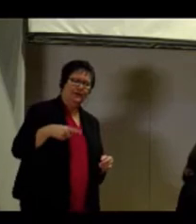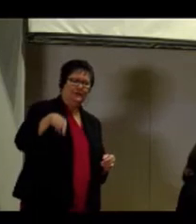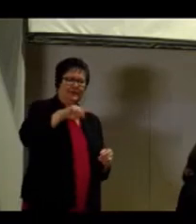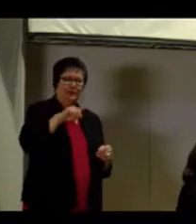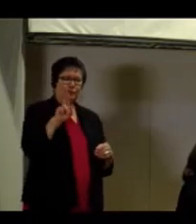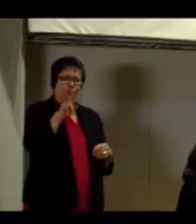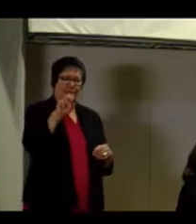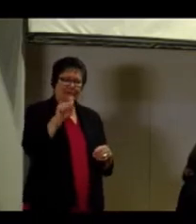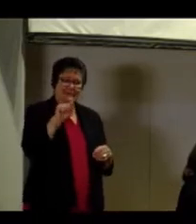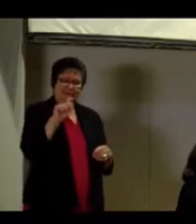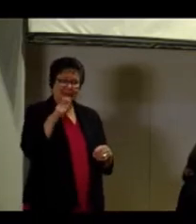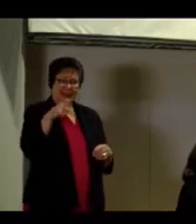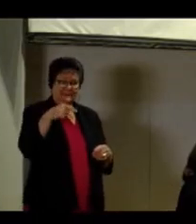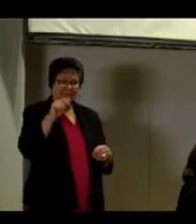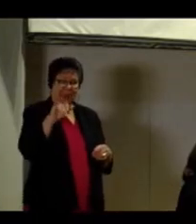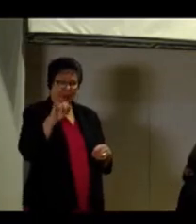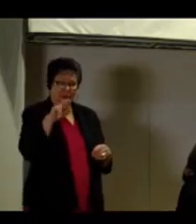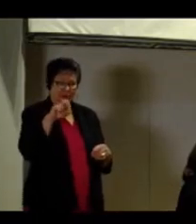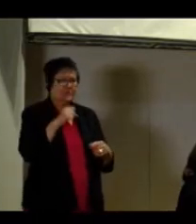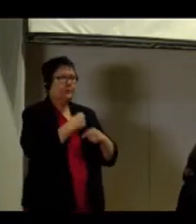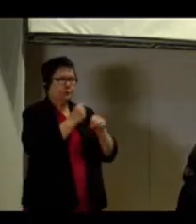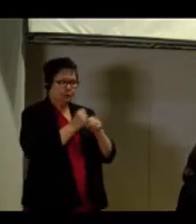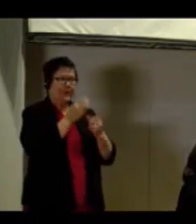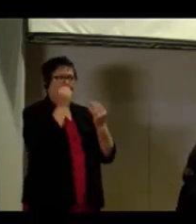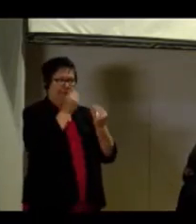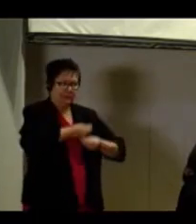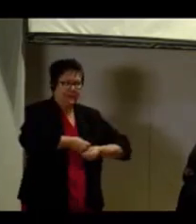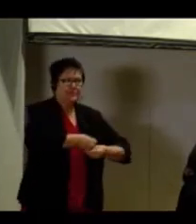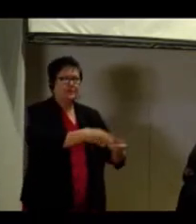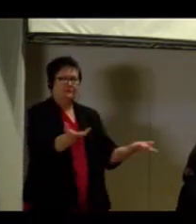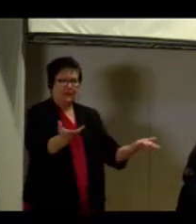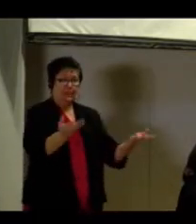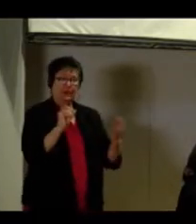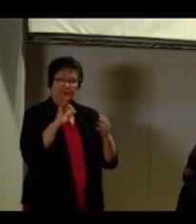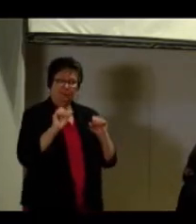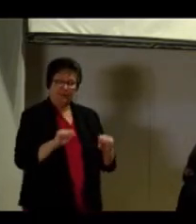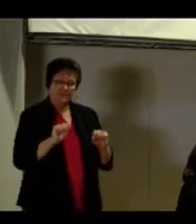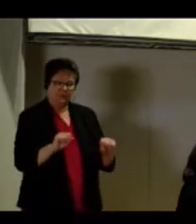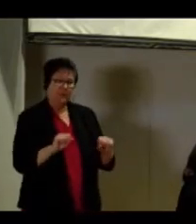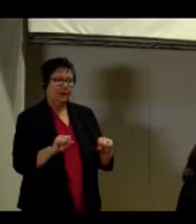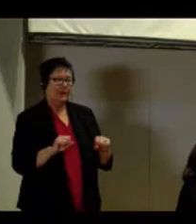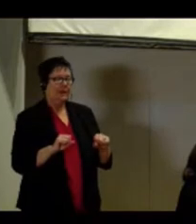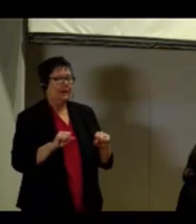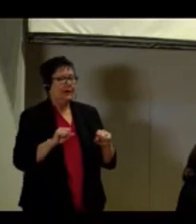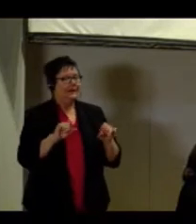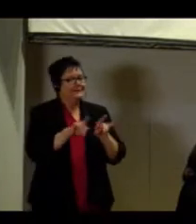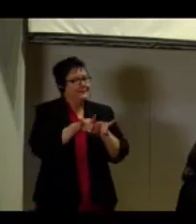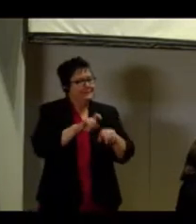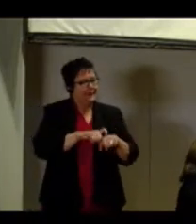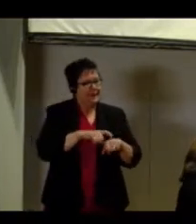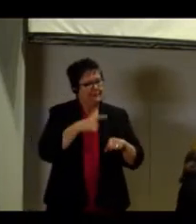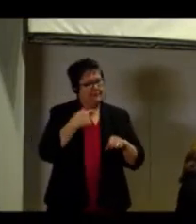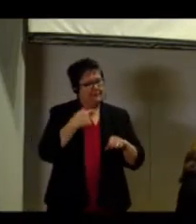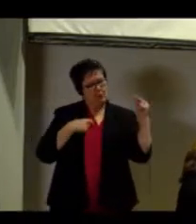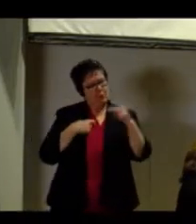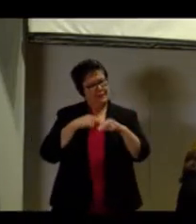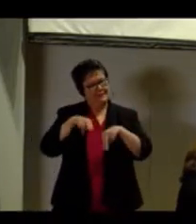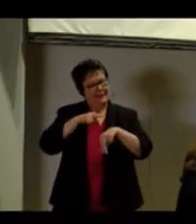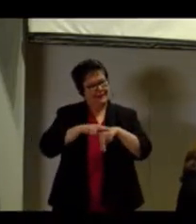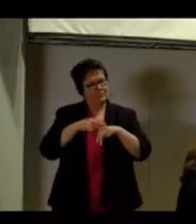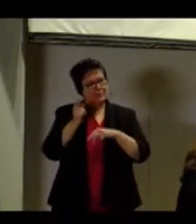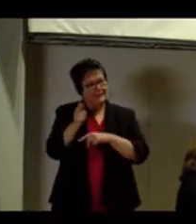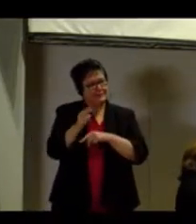make information as available as we can. But even more importantly, you look at a natural history museum like